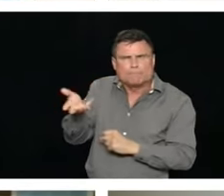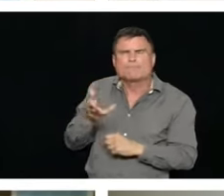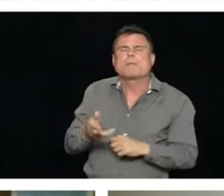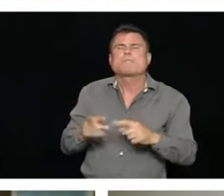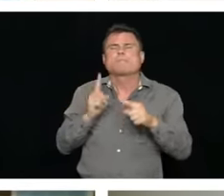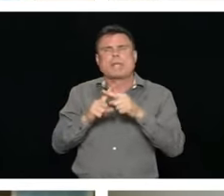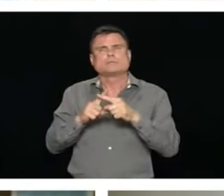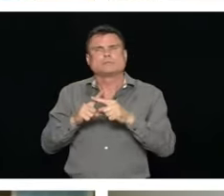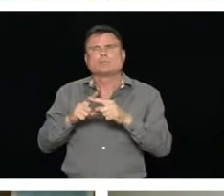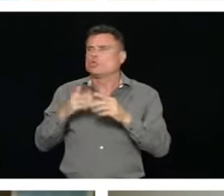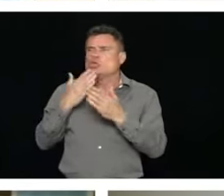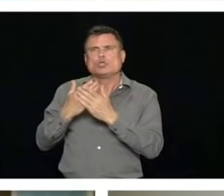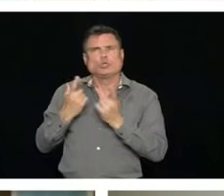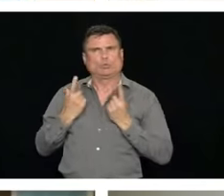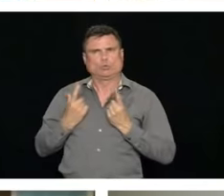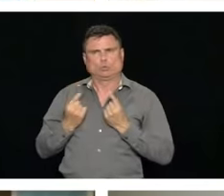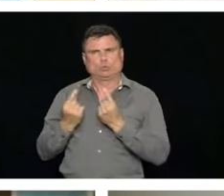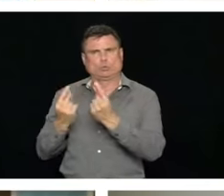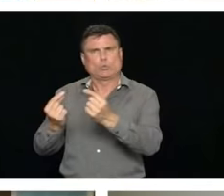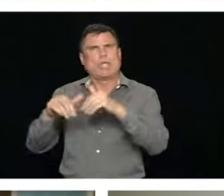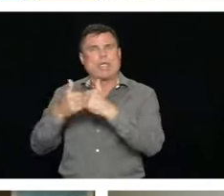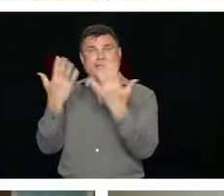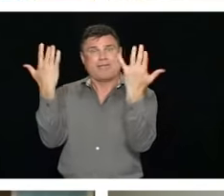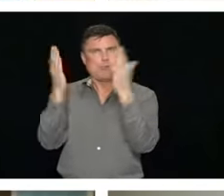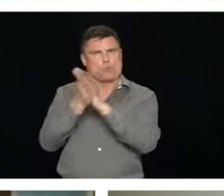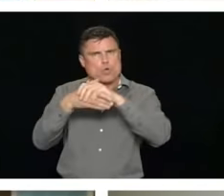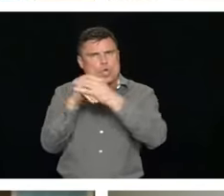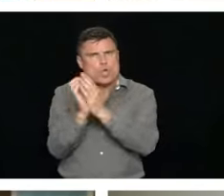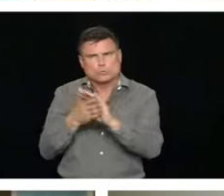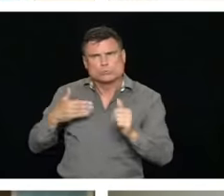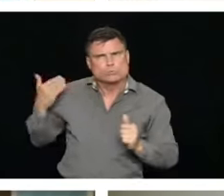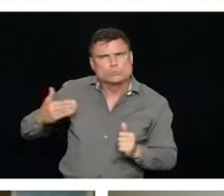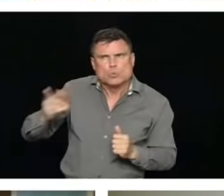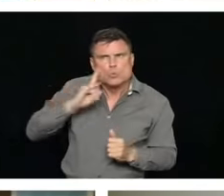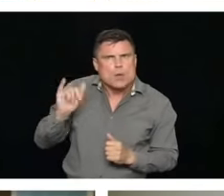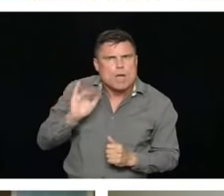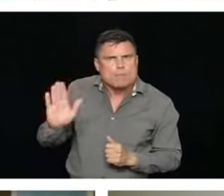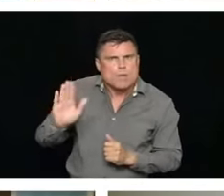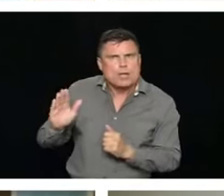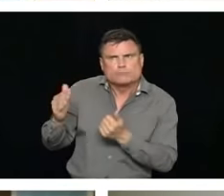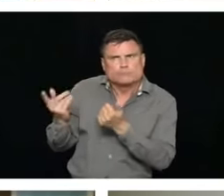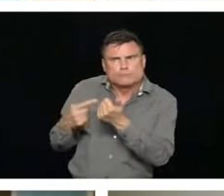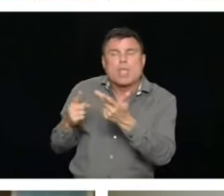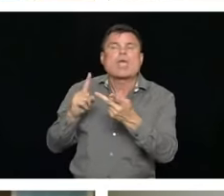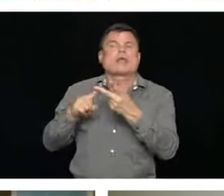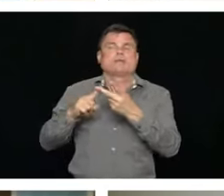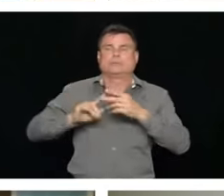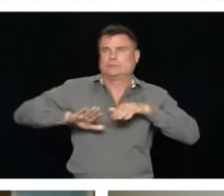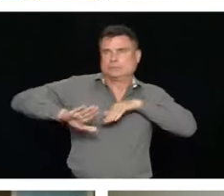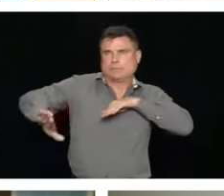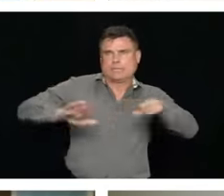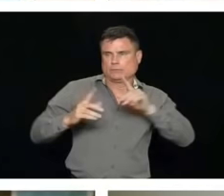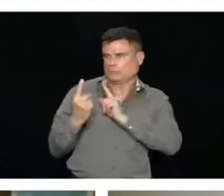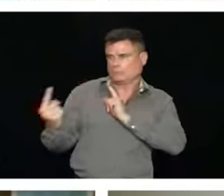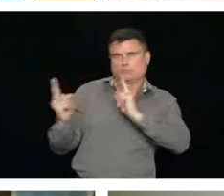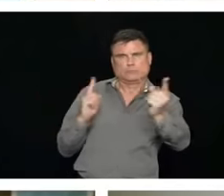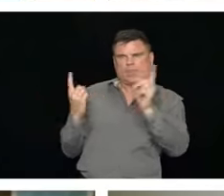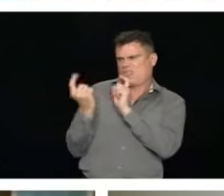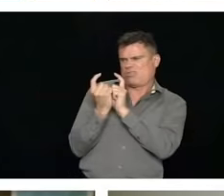physical distance in a safe way, that we help remind people to undertake some of these activities in a